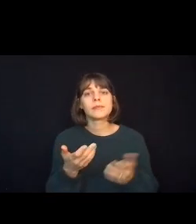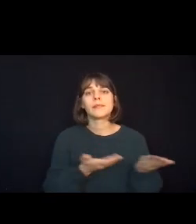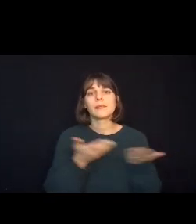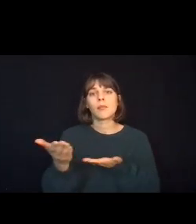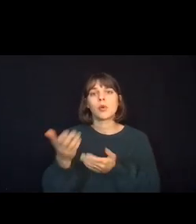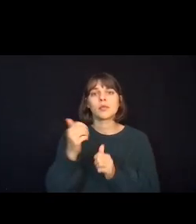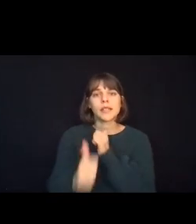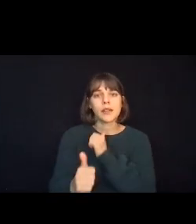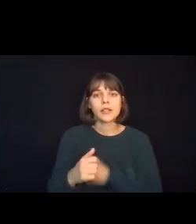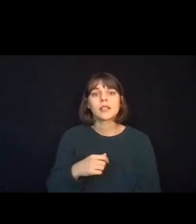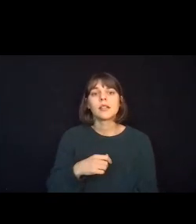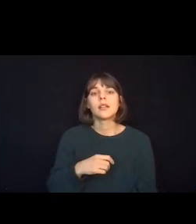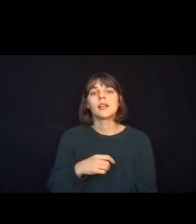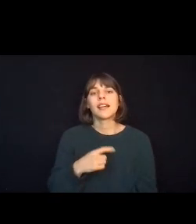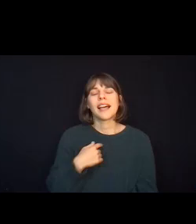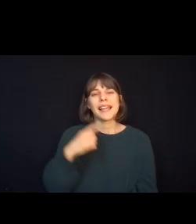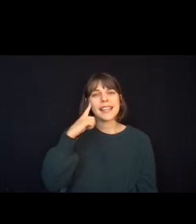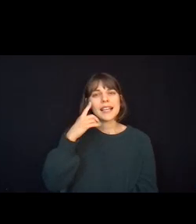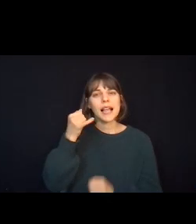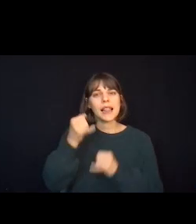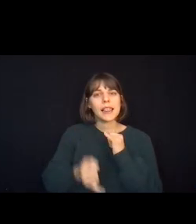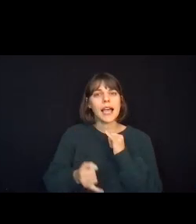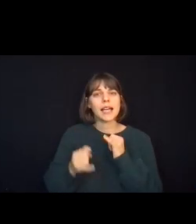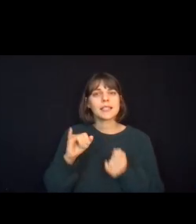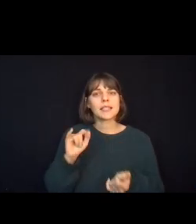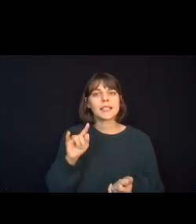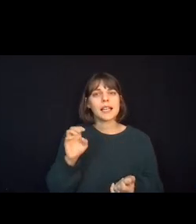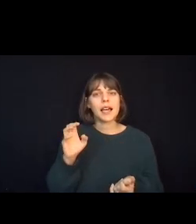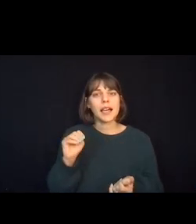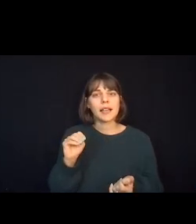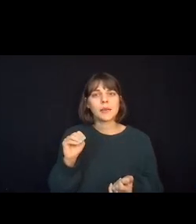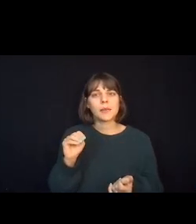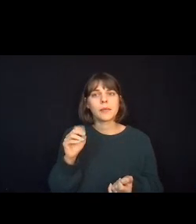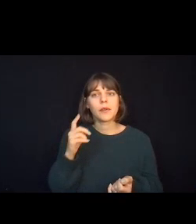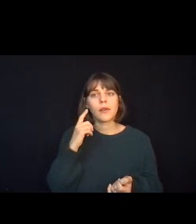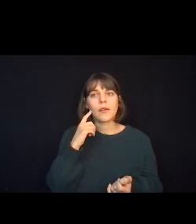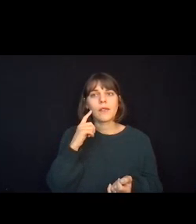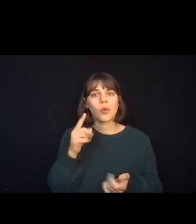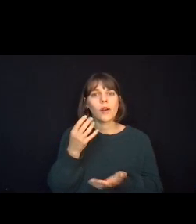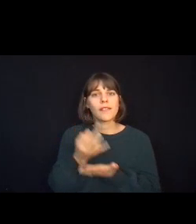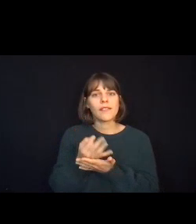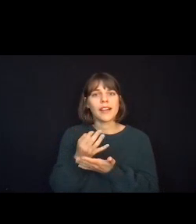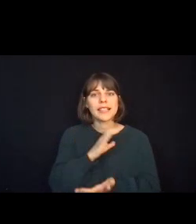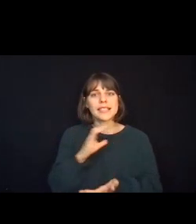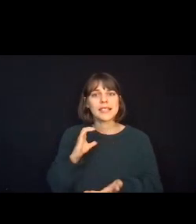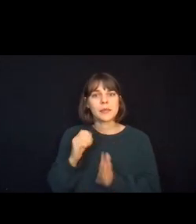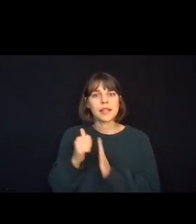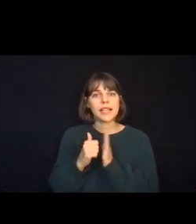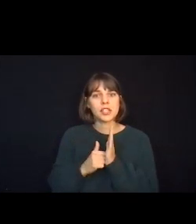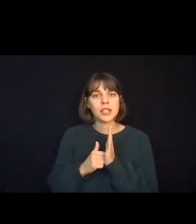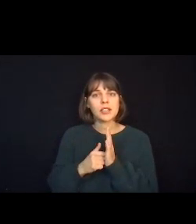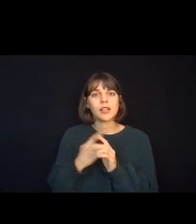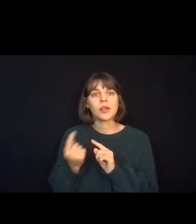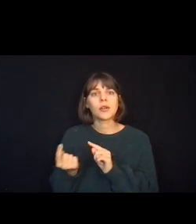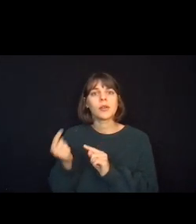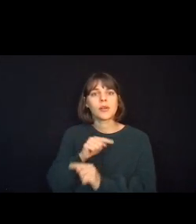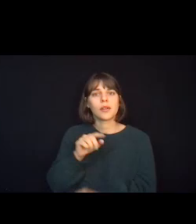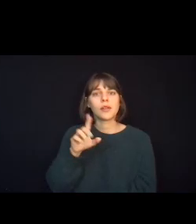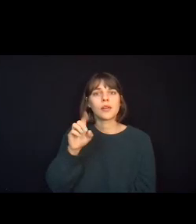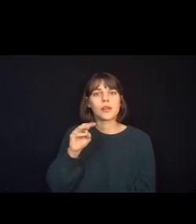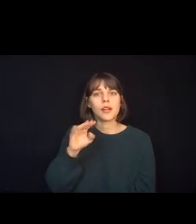Motion carries. And I think for the last item on the Finance Committee agenda, we turn back to